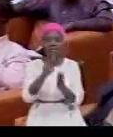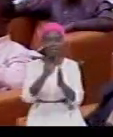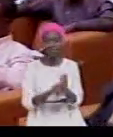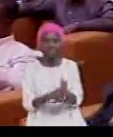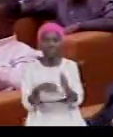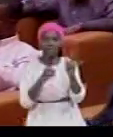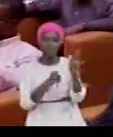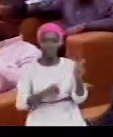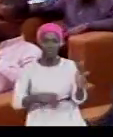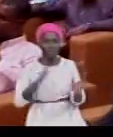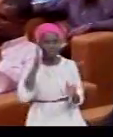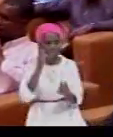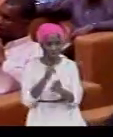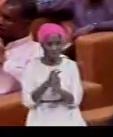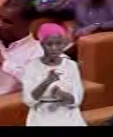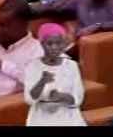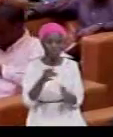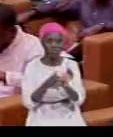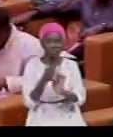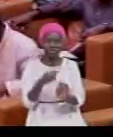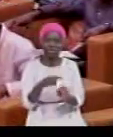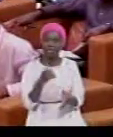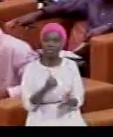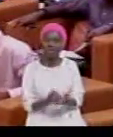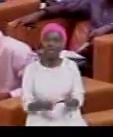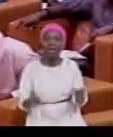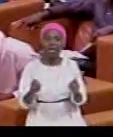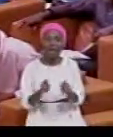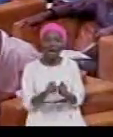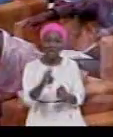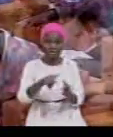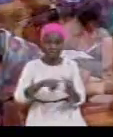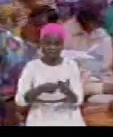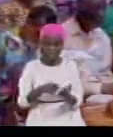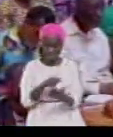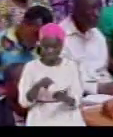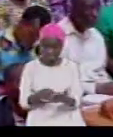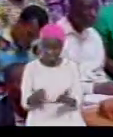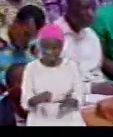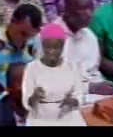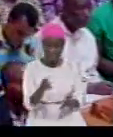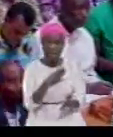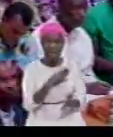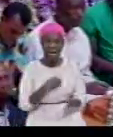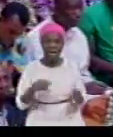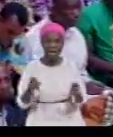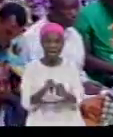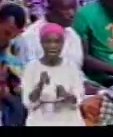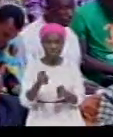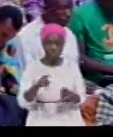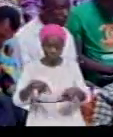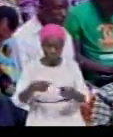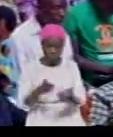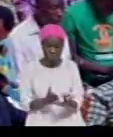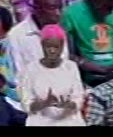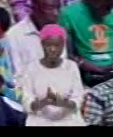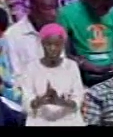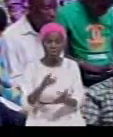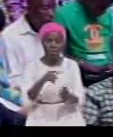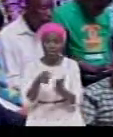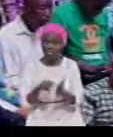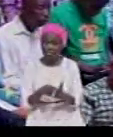in Jesus' name. As you begin this journey and as you go through this life, the life